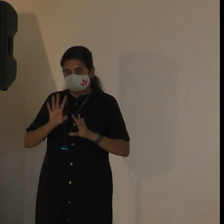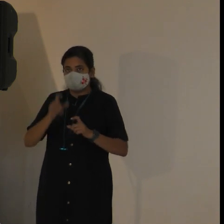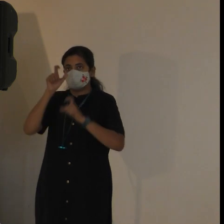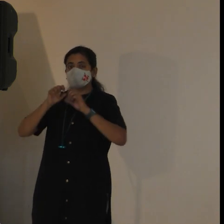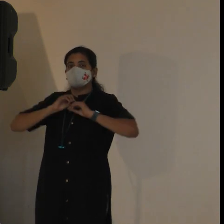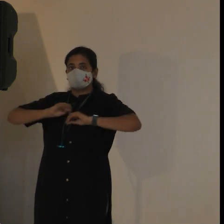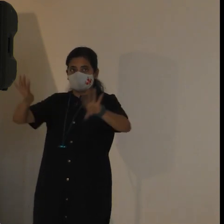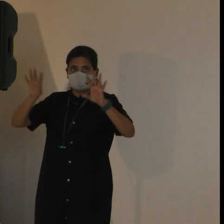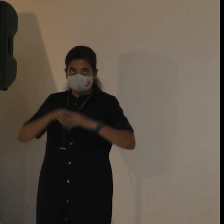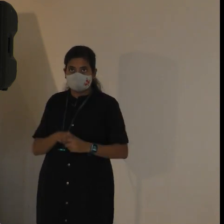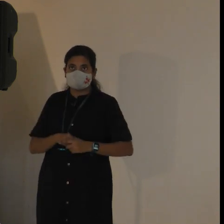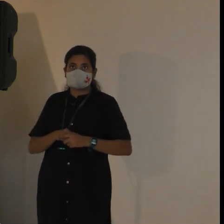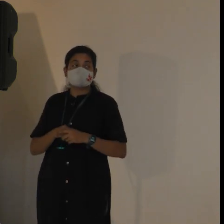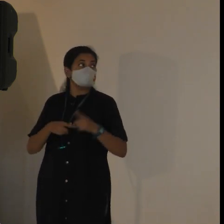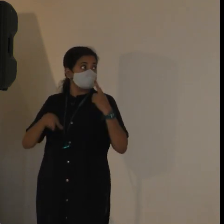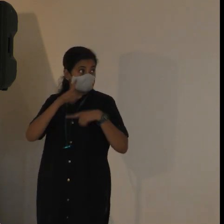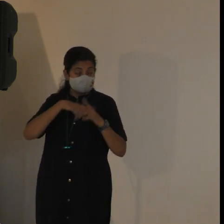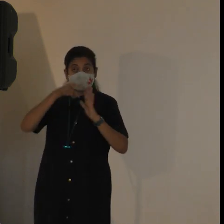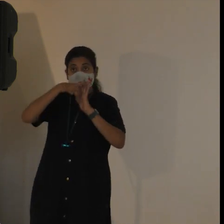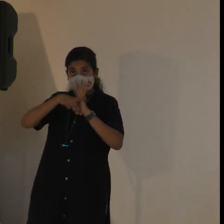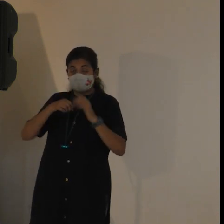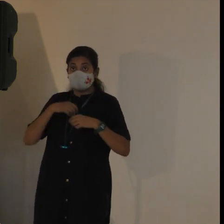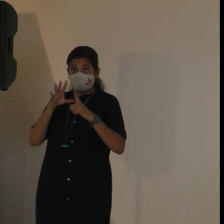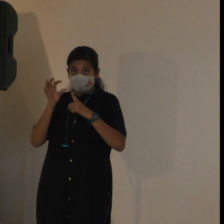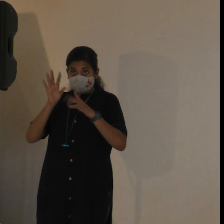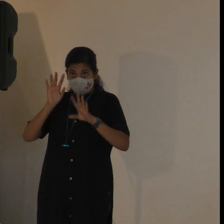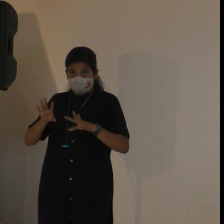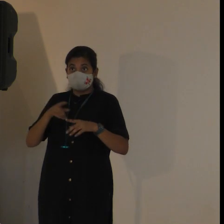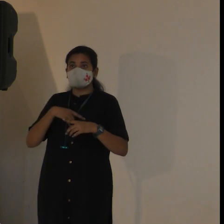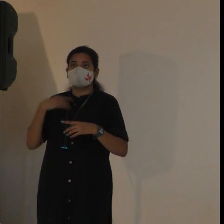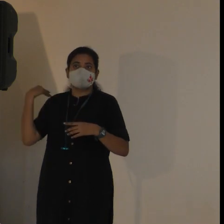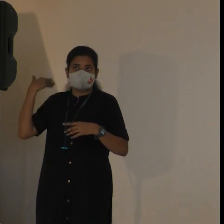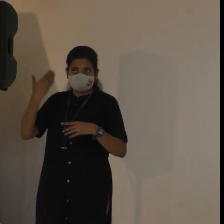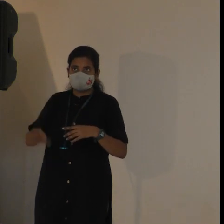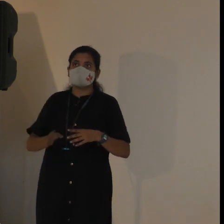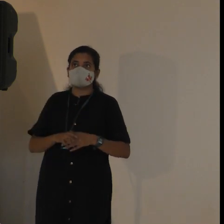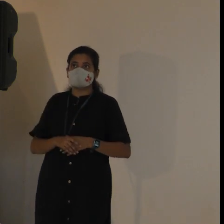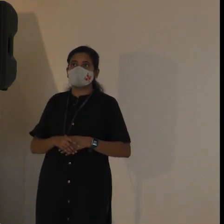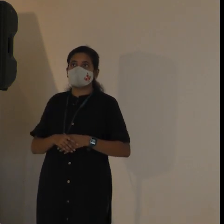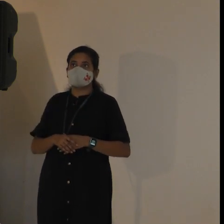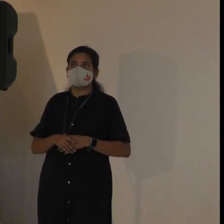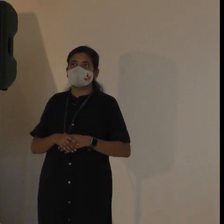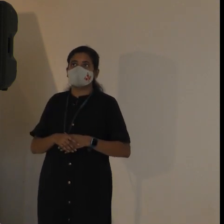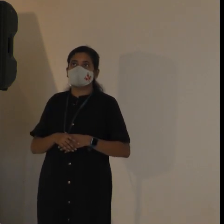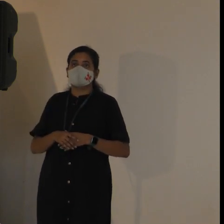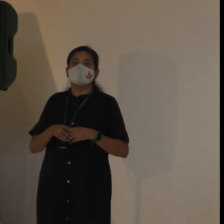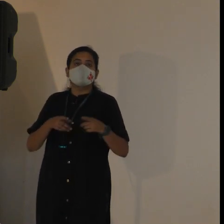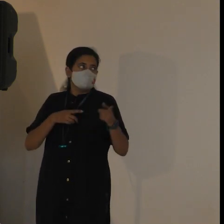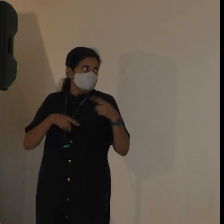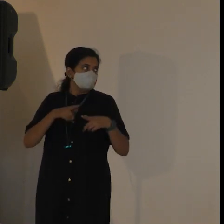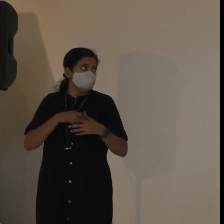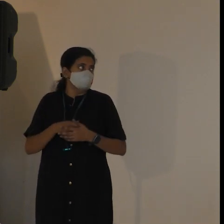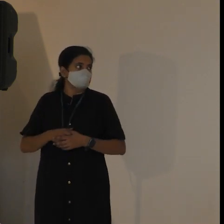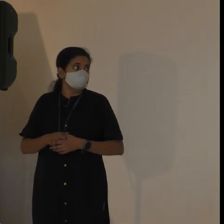public. So these are just insights into the work that we've carried on so far. So me giving a tour and me giving a